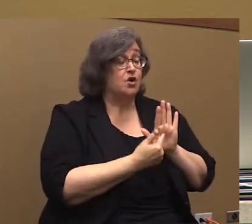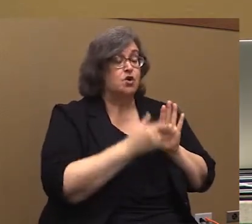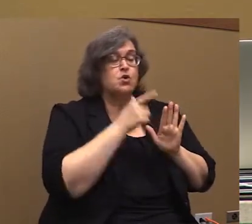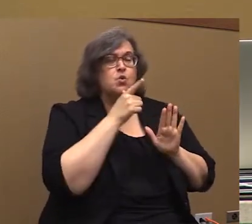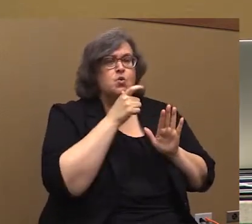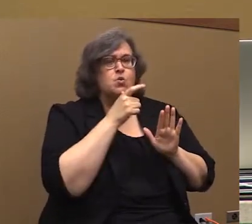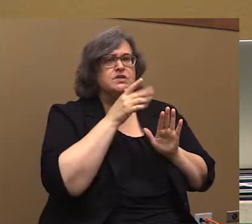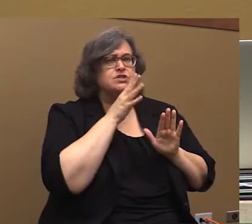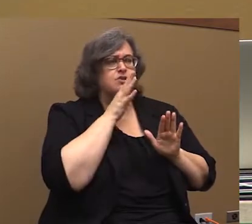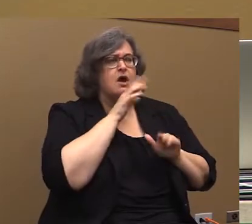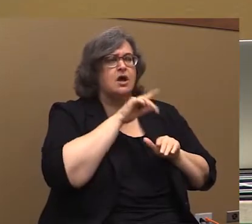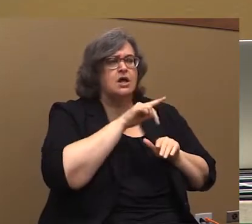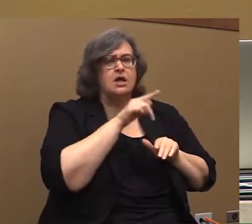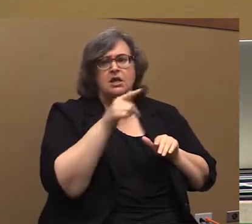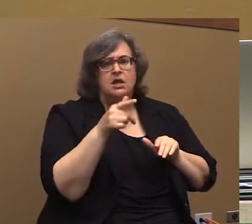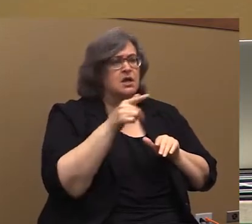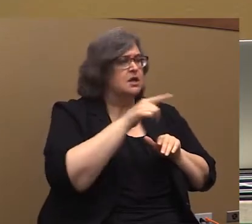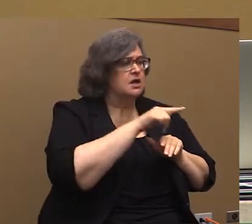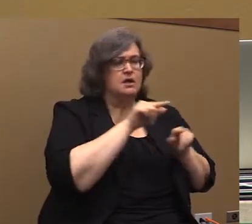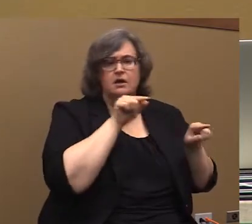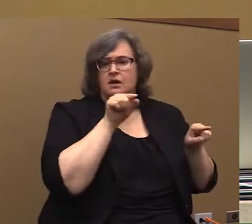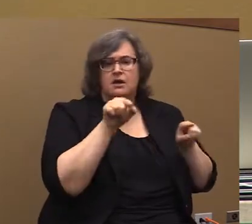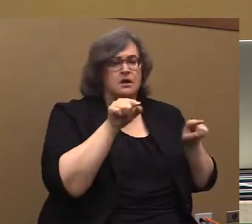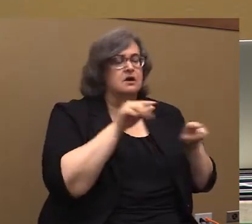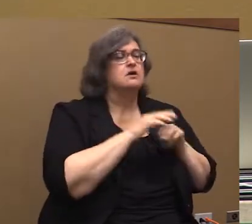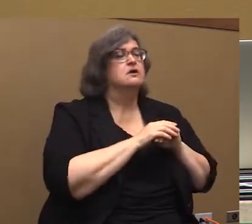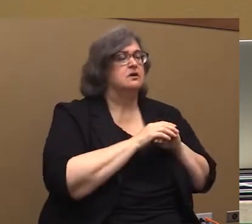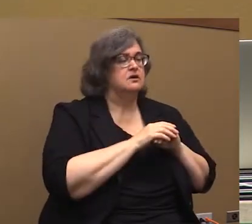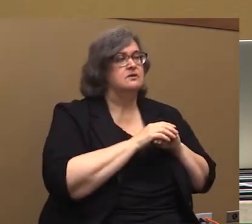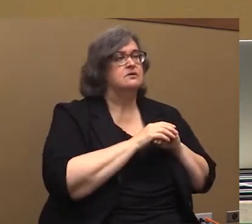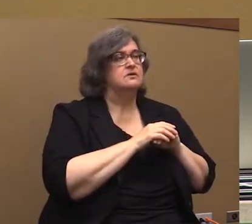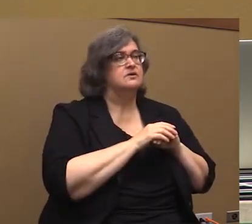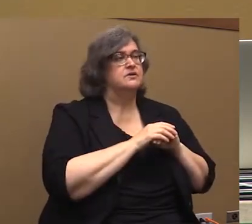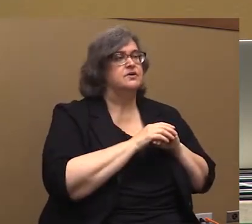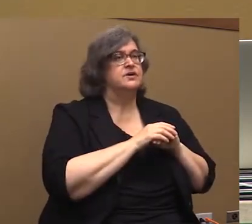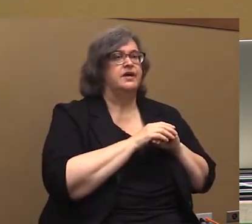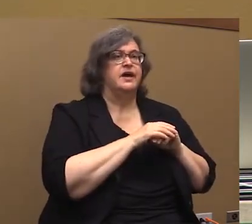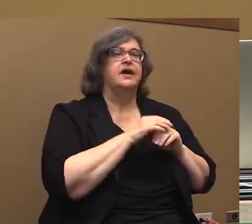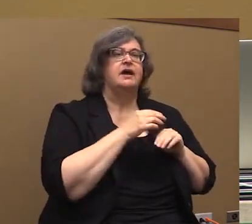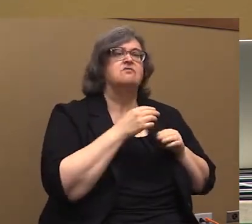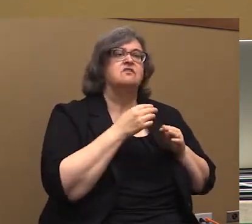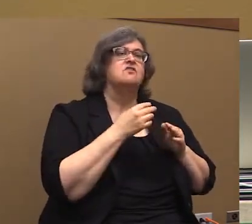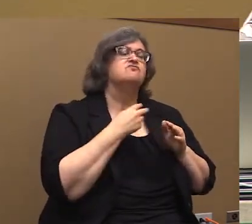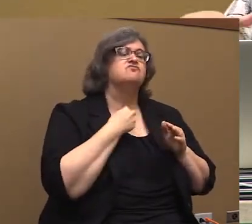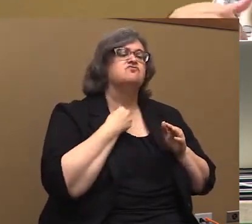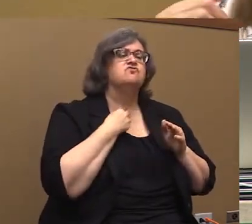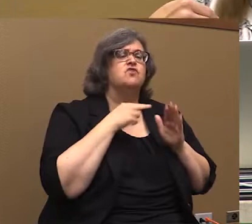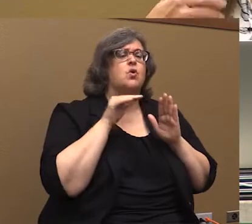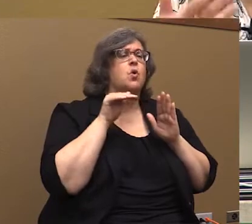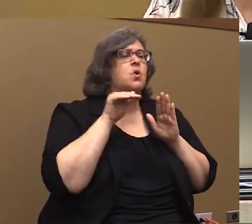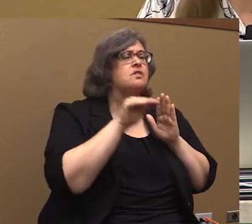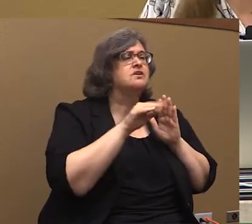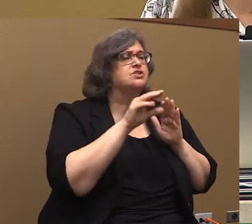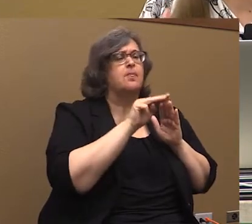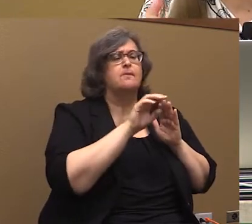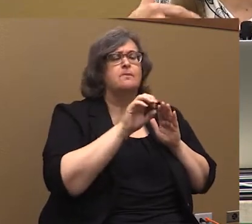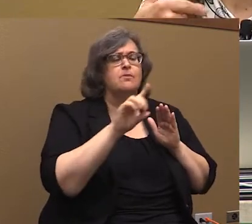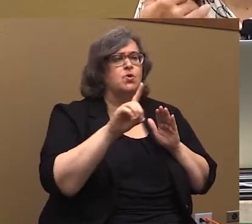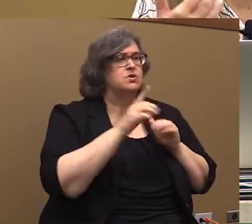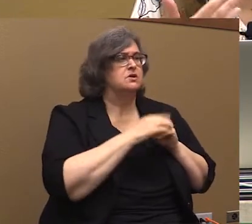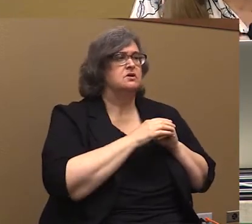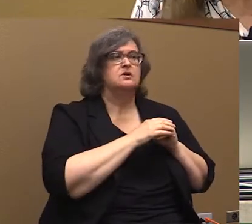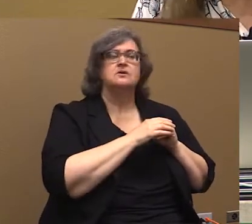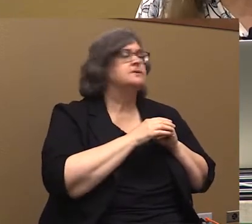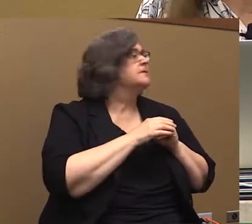the interpreter convey like who's talking and the